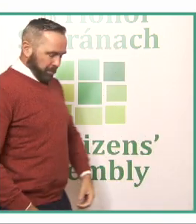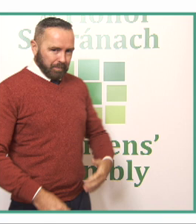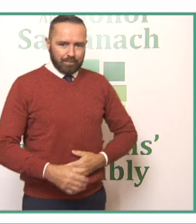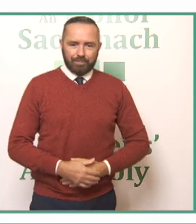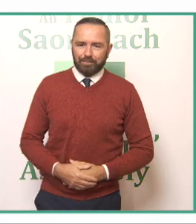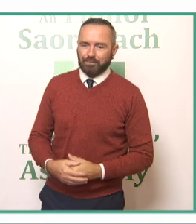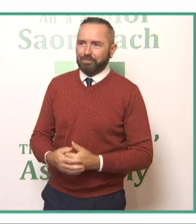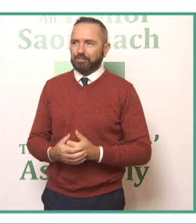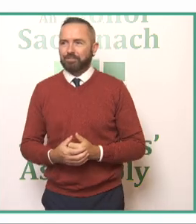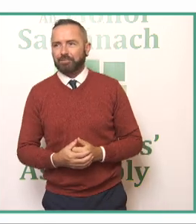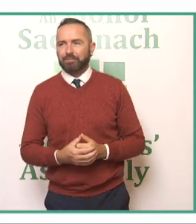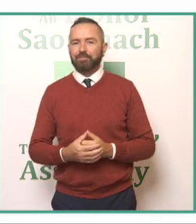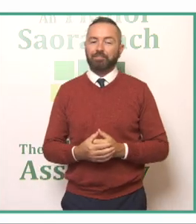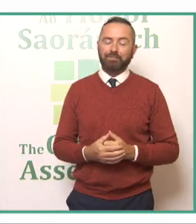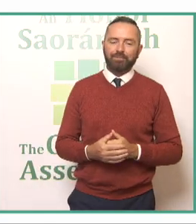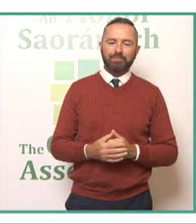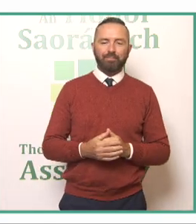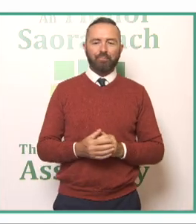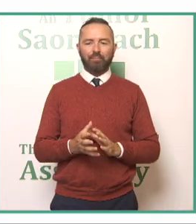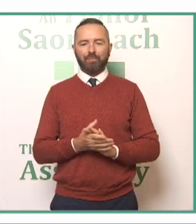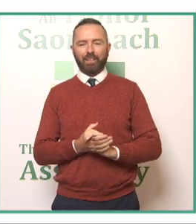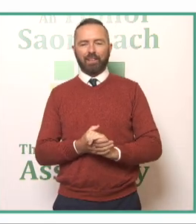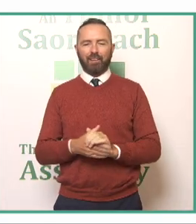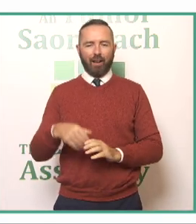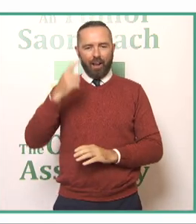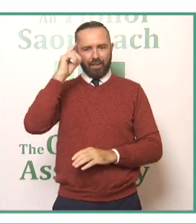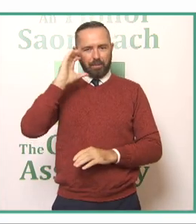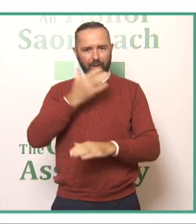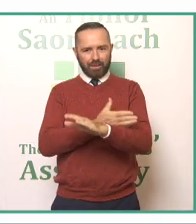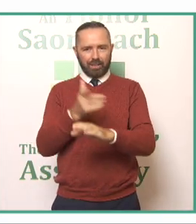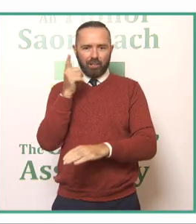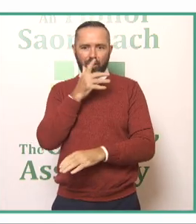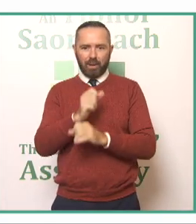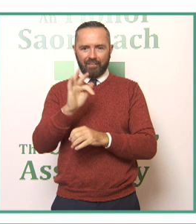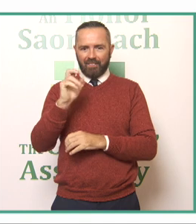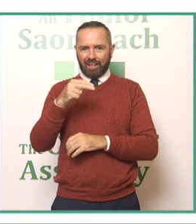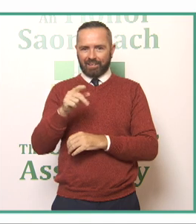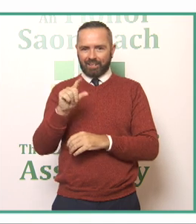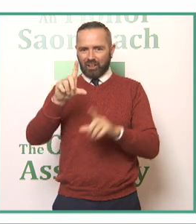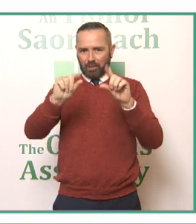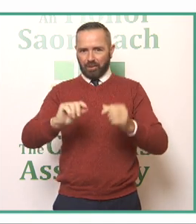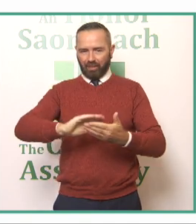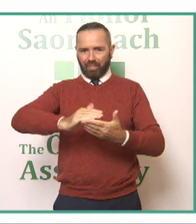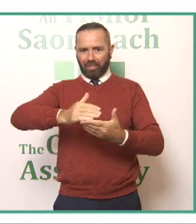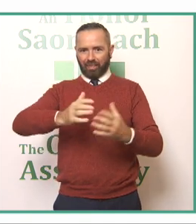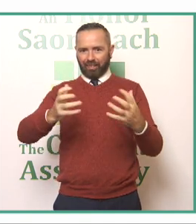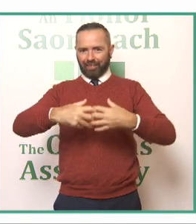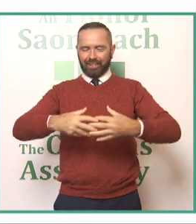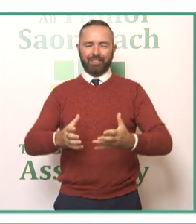Okay. So fens, we would have had more of these in time, but they've largely been drained for